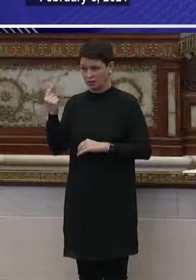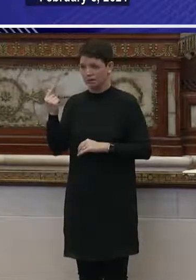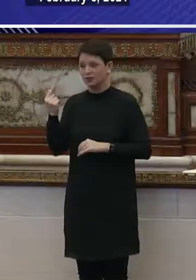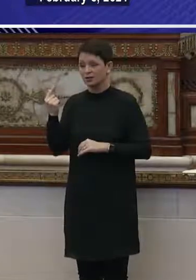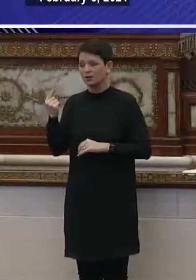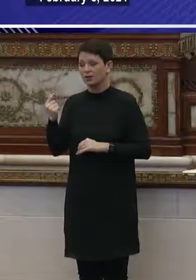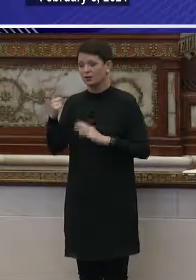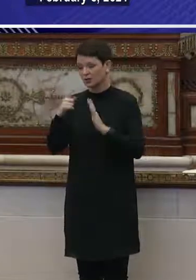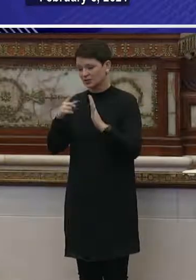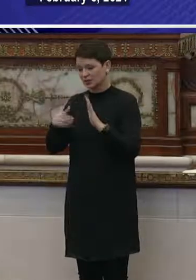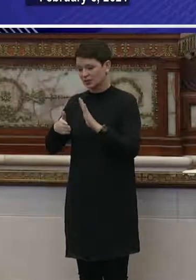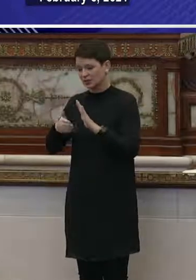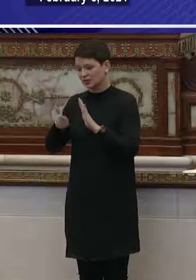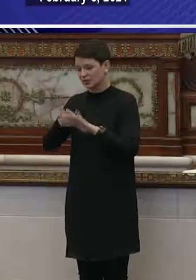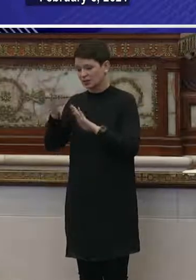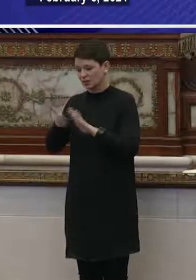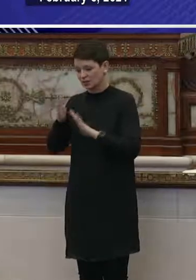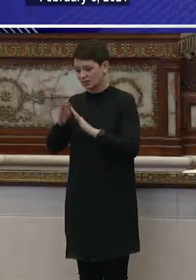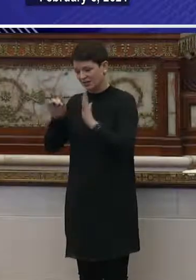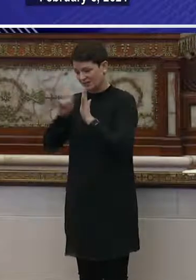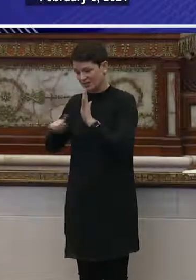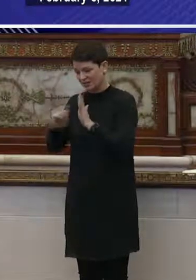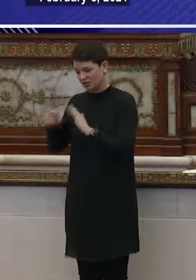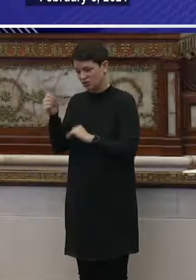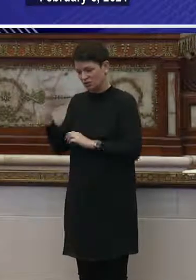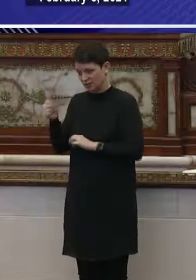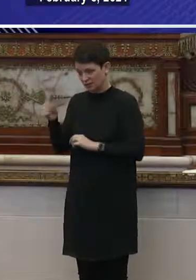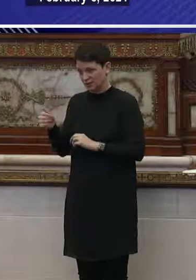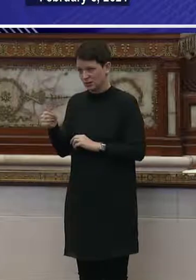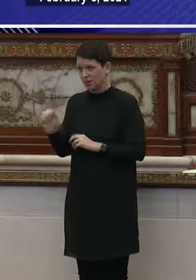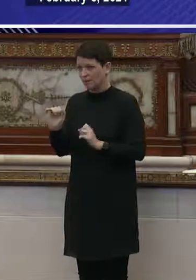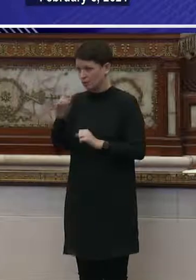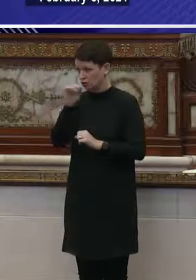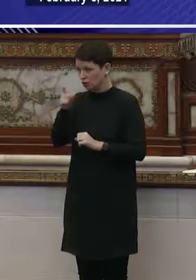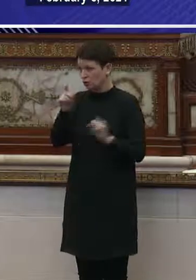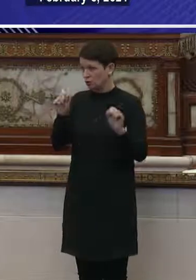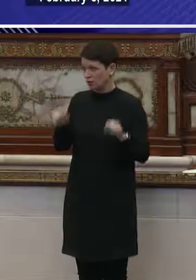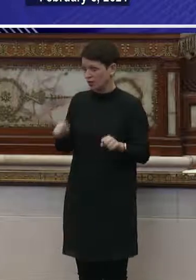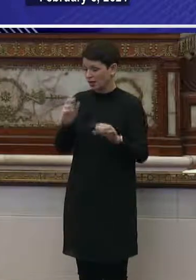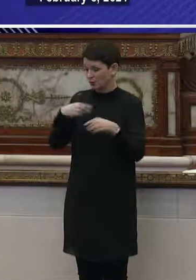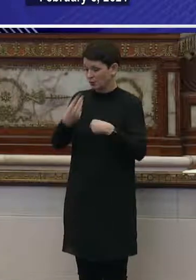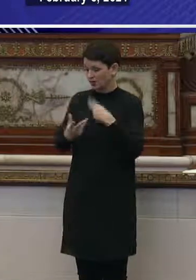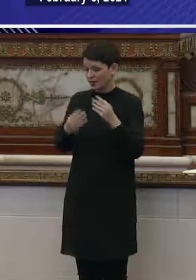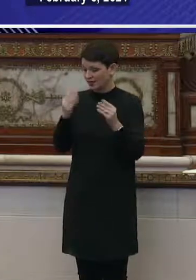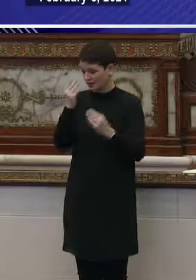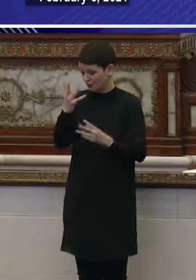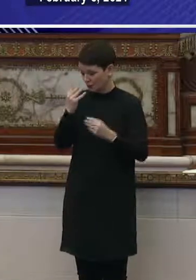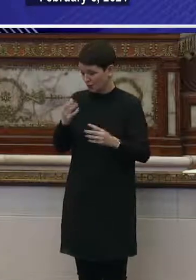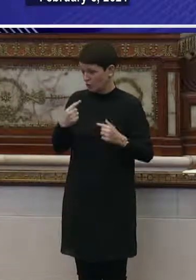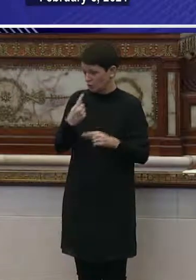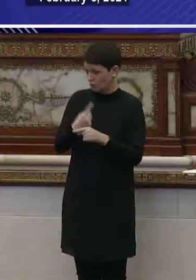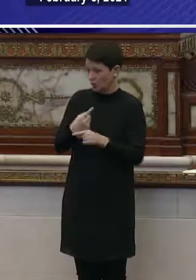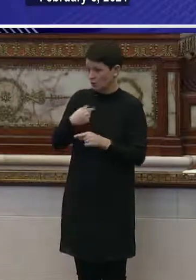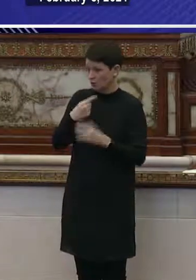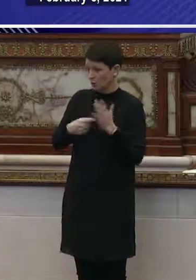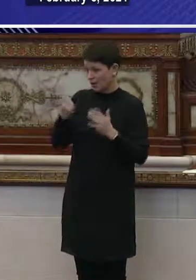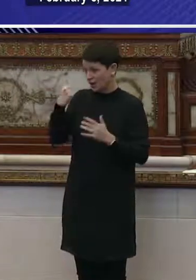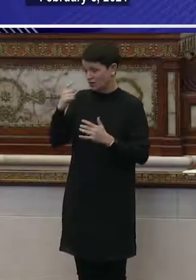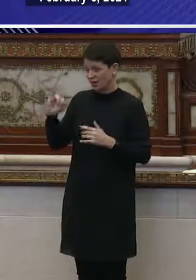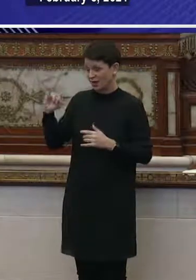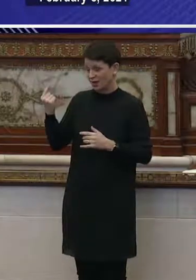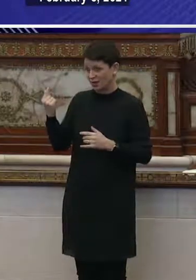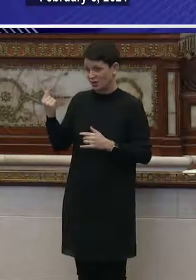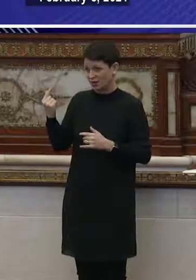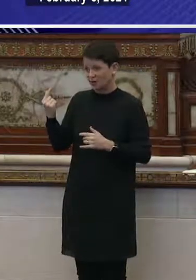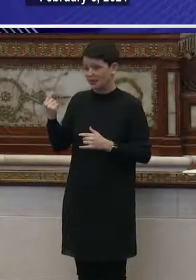was conducting an investigation. So I just want to make sure you are able to provide information because as I understand it, the Inspector